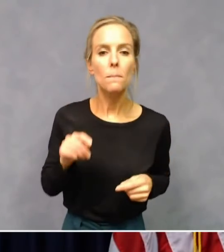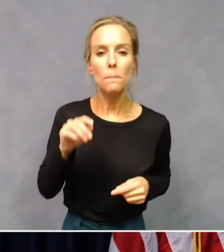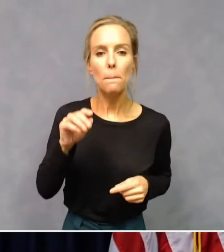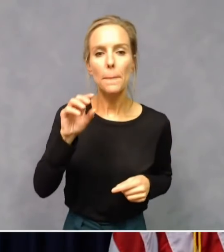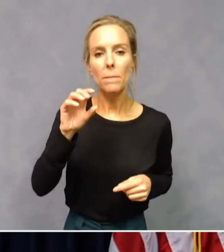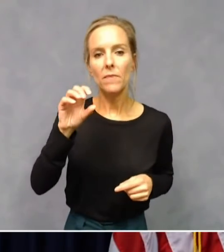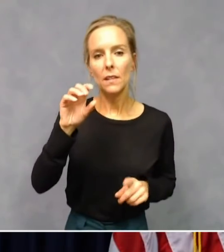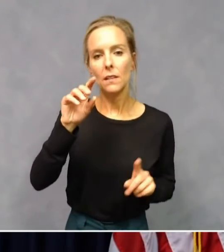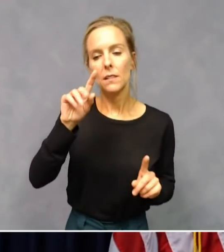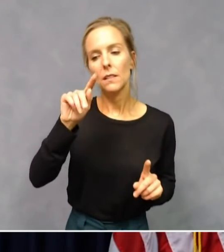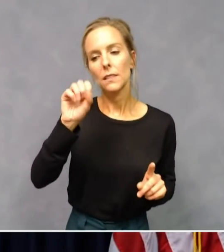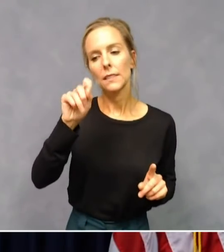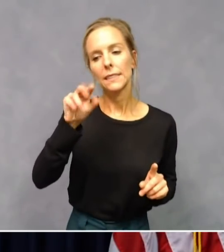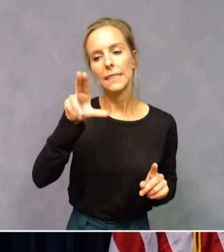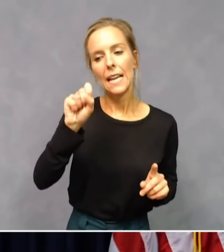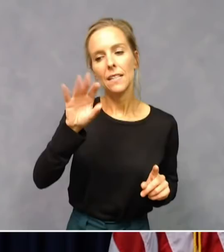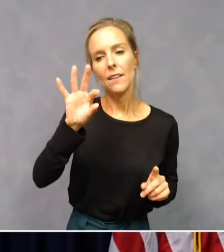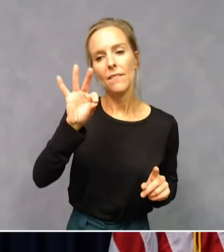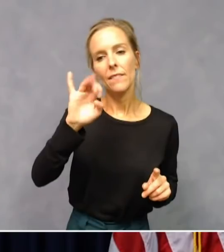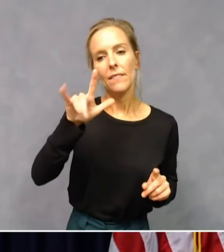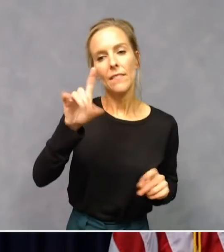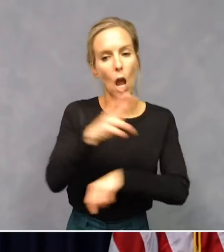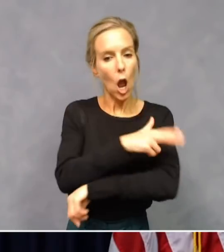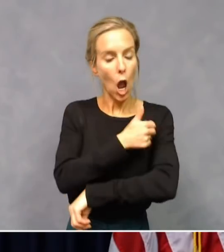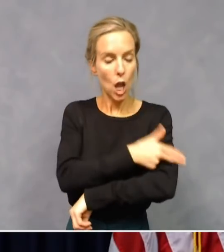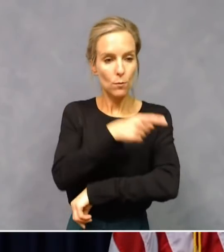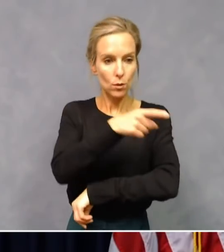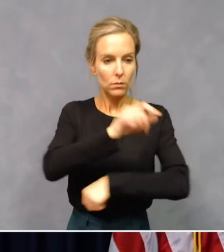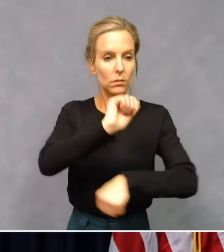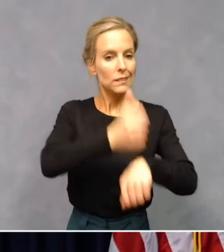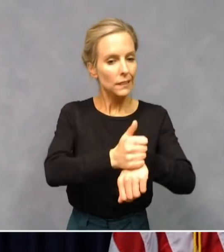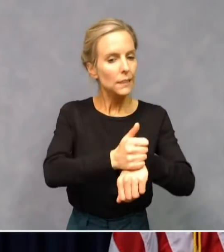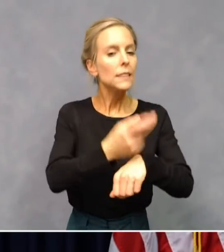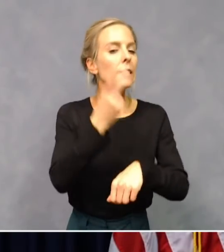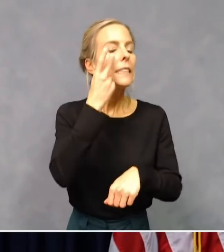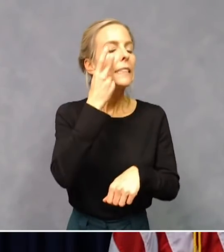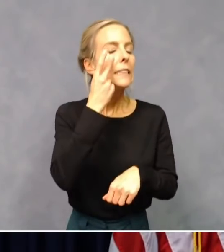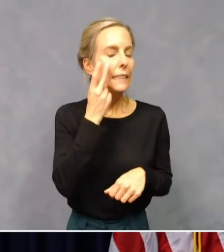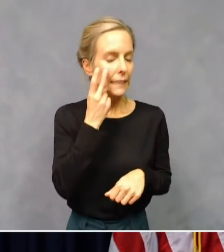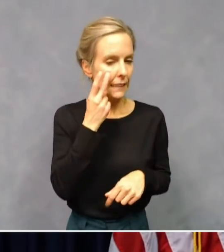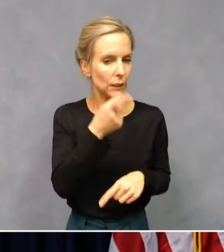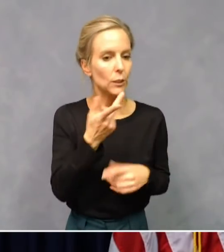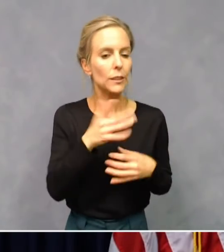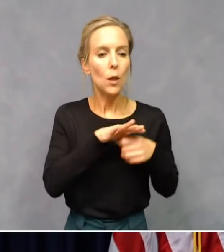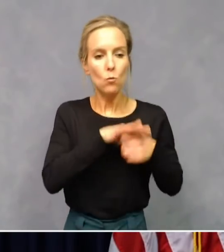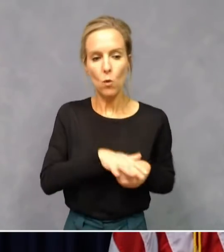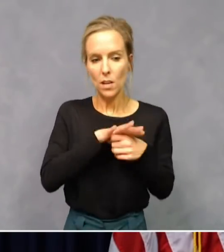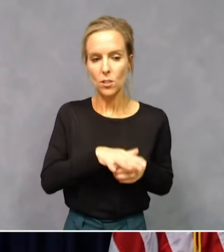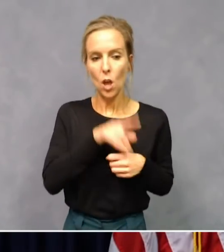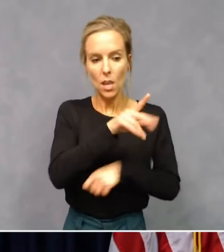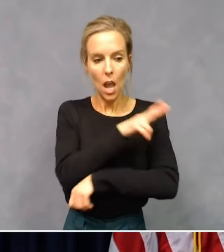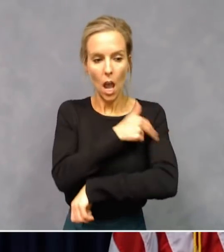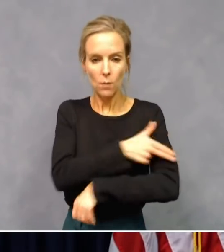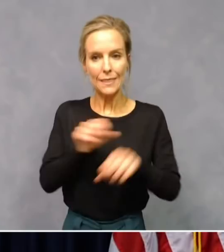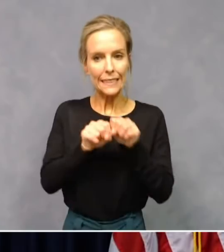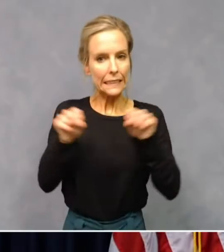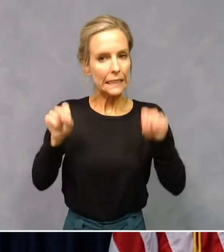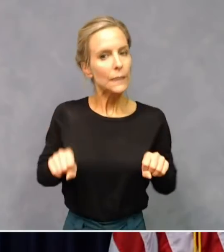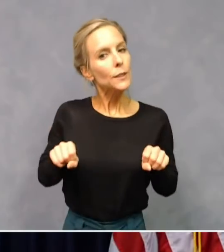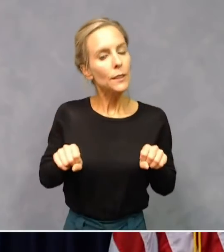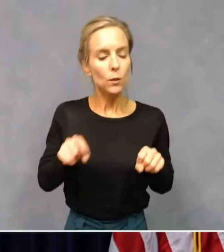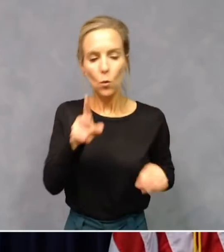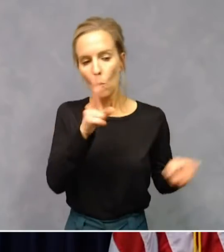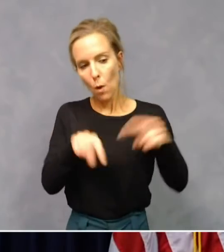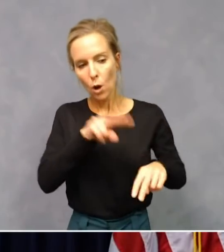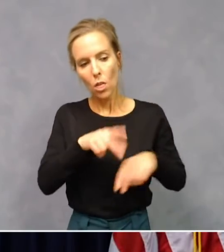We don't think it needs to be up yet, but we are seeing some strain on a number of our hospital systems, so we are monitoring it very